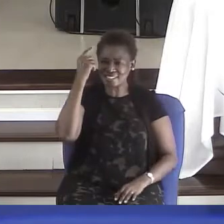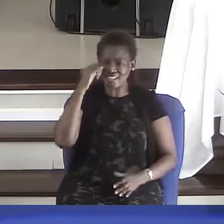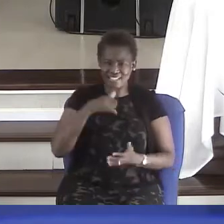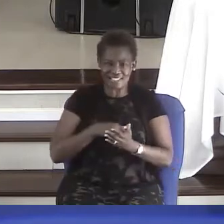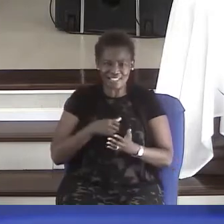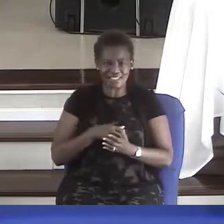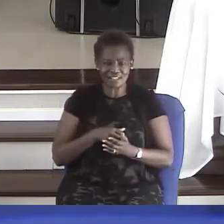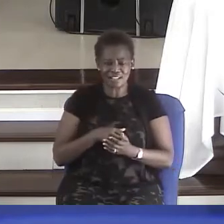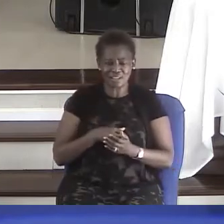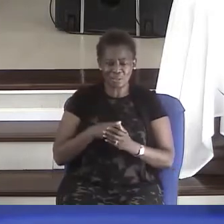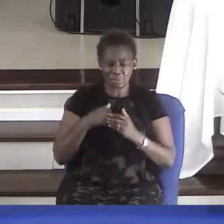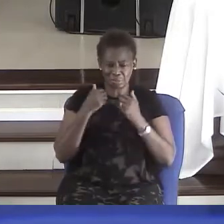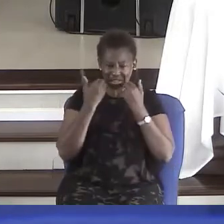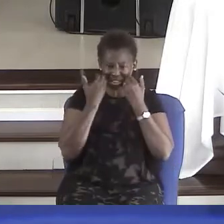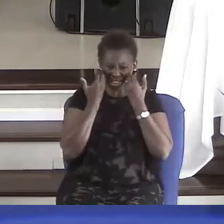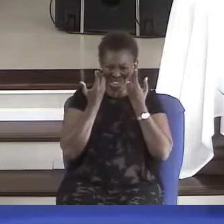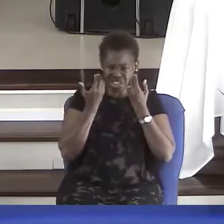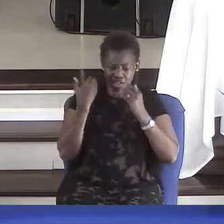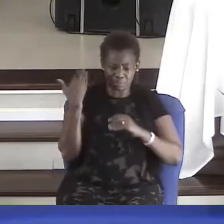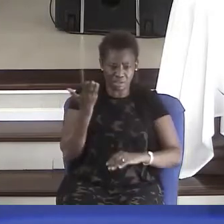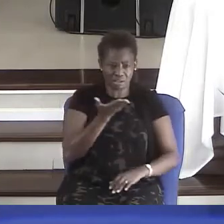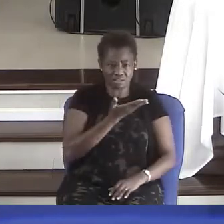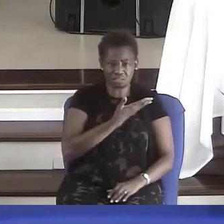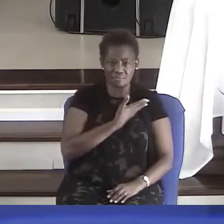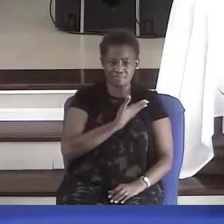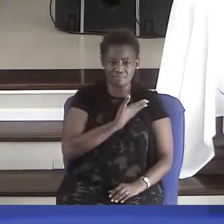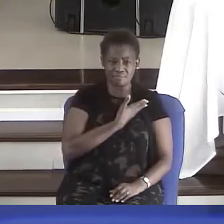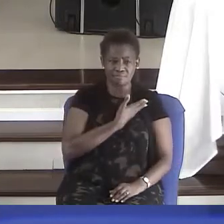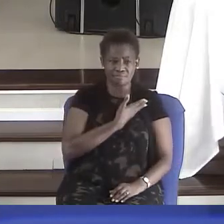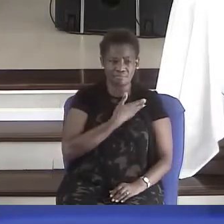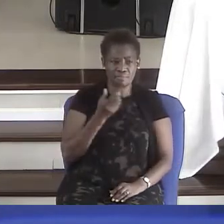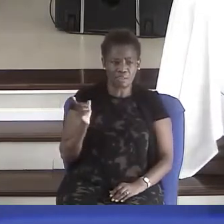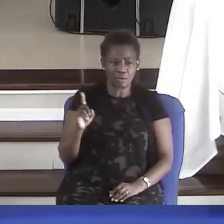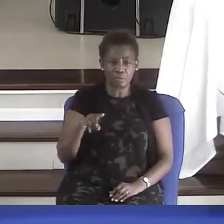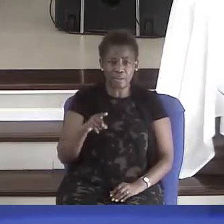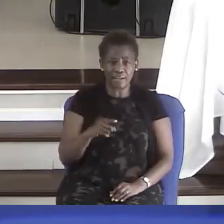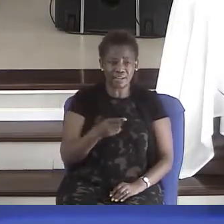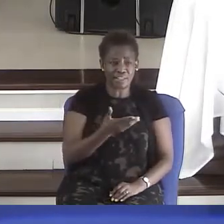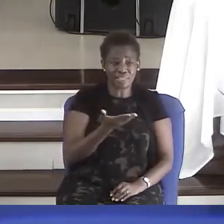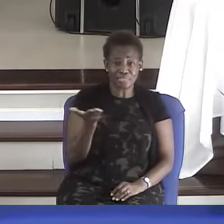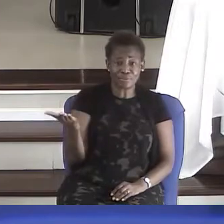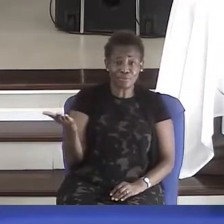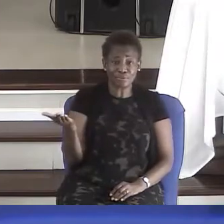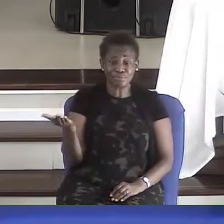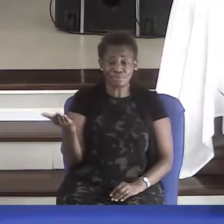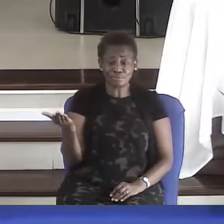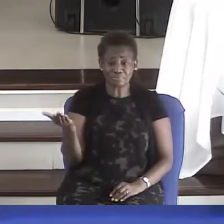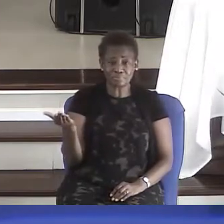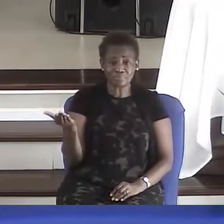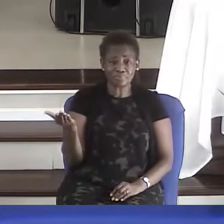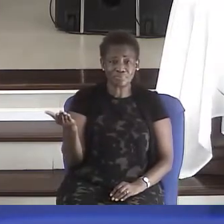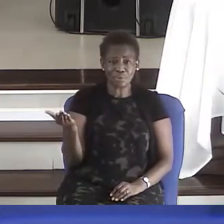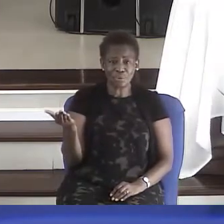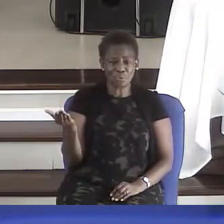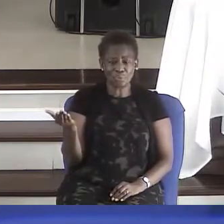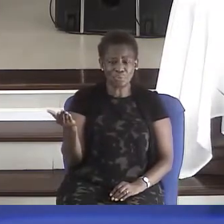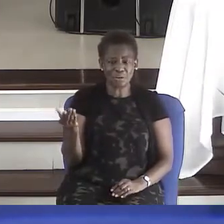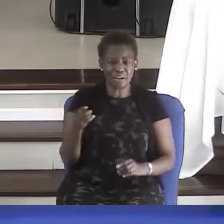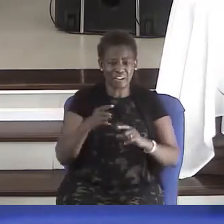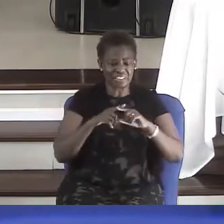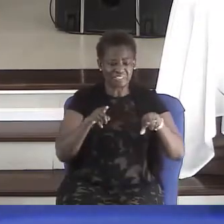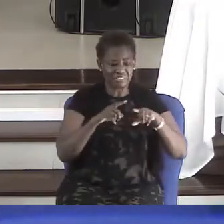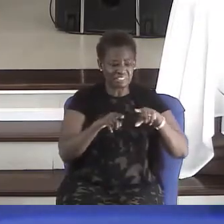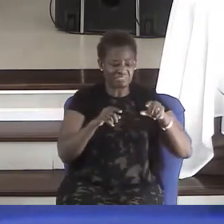Oh, shame on us. When those who are cults embrace what